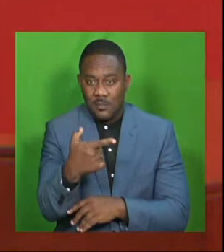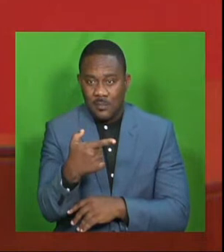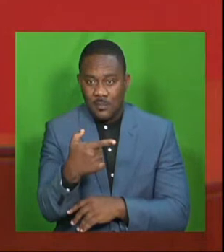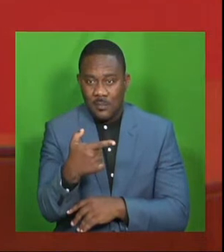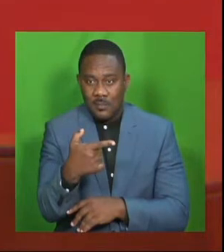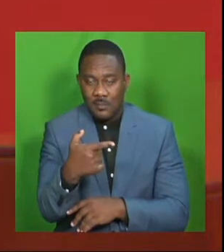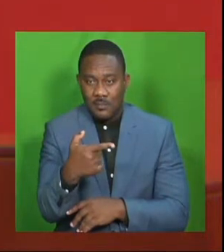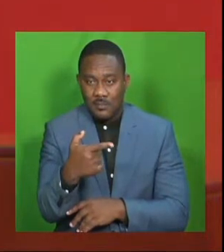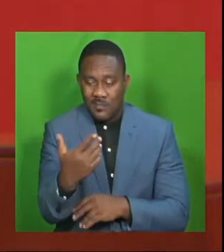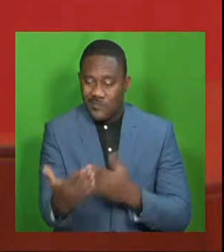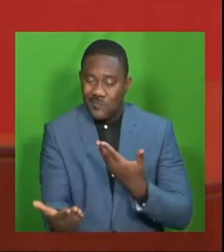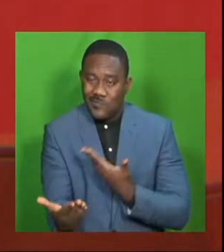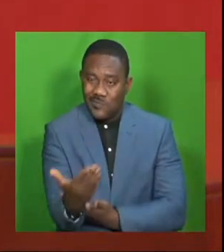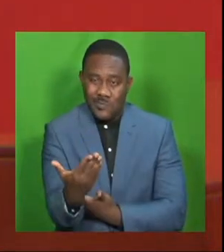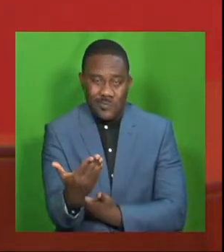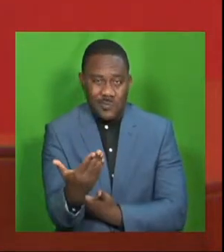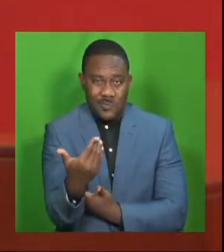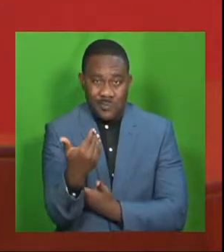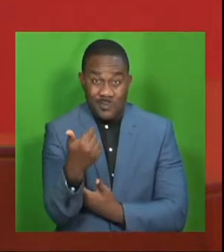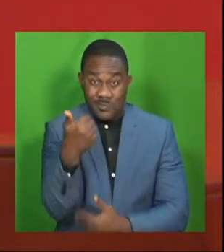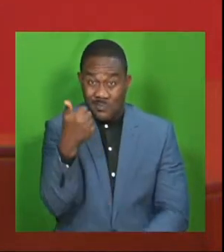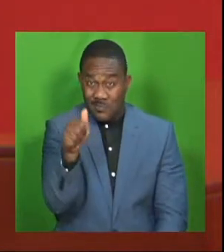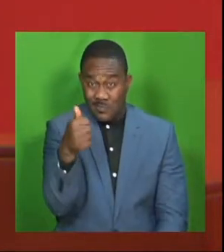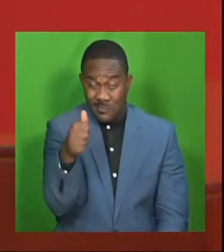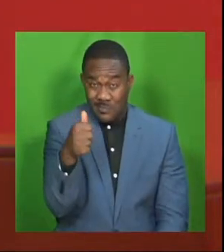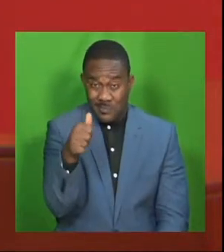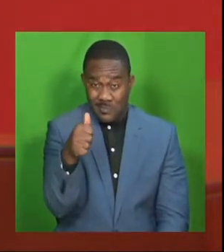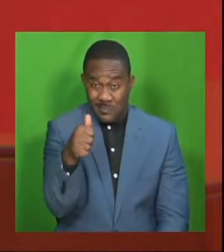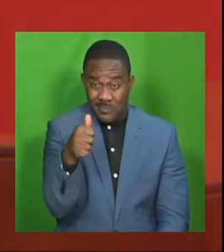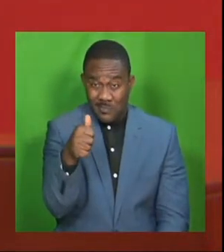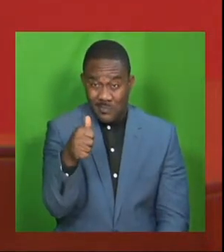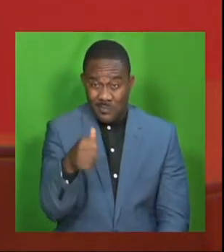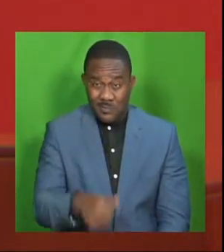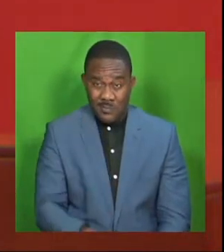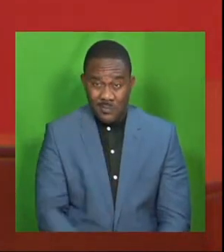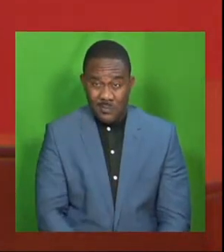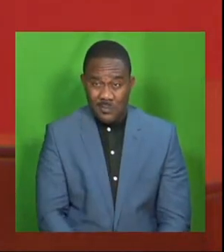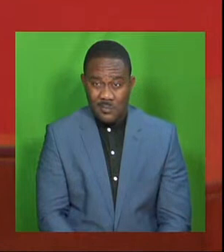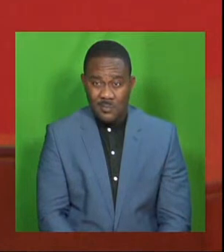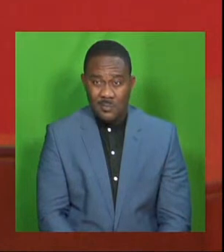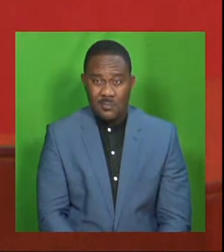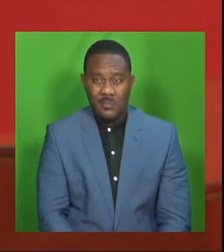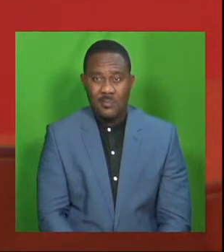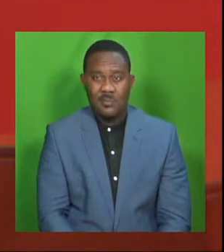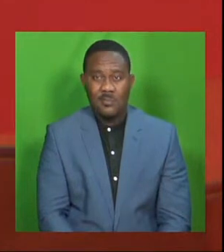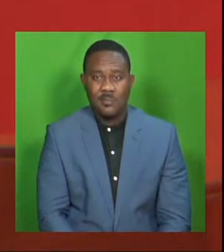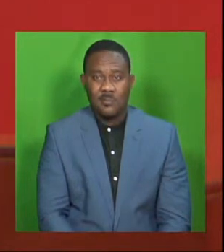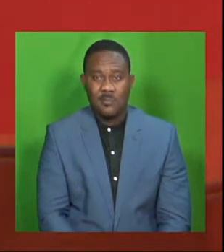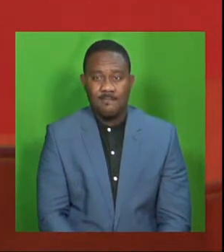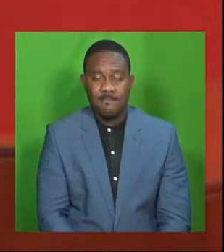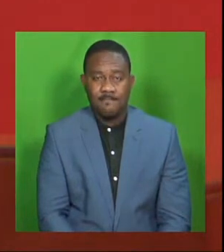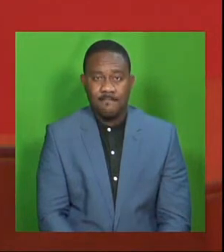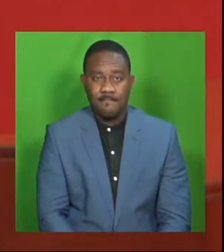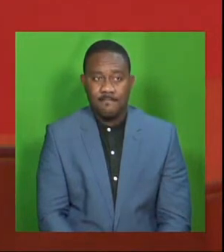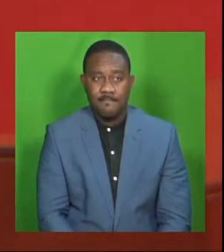2021 at 10 o'clock in the forenoon. Honorable members, the House stands adjourned.